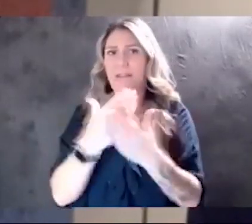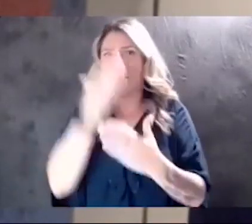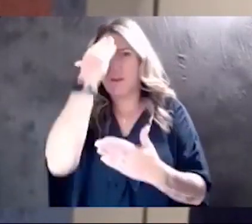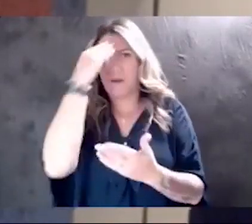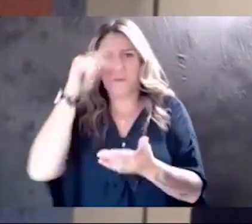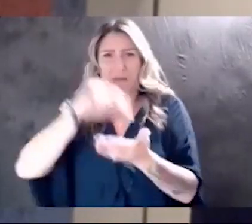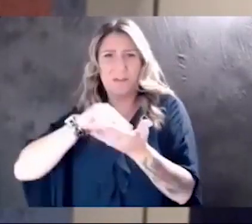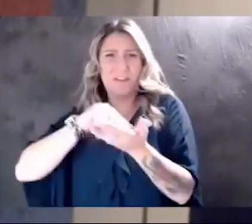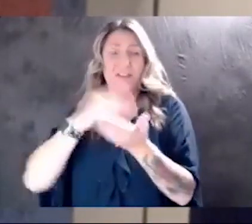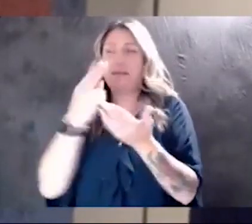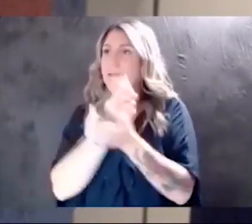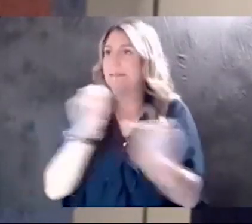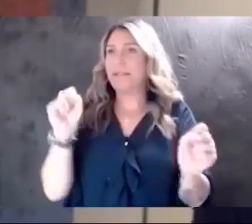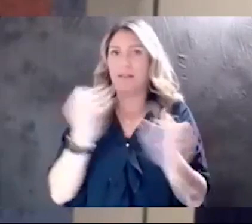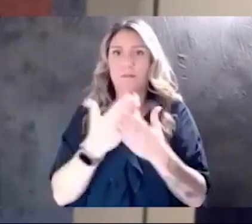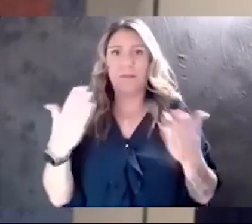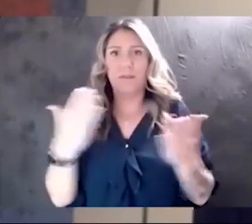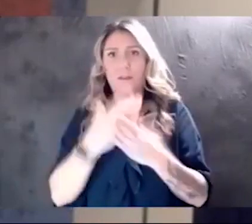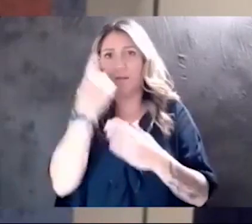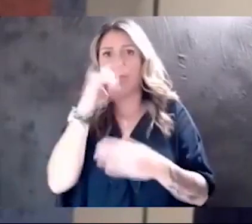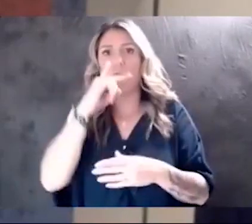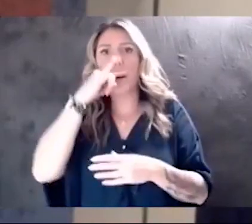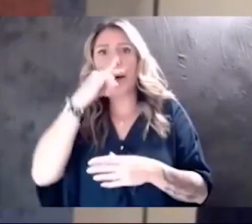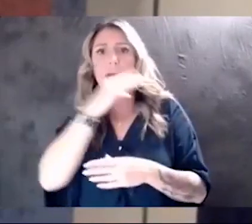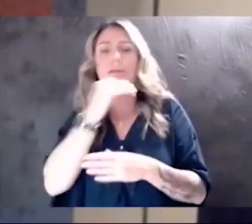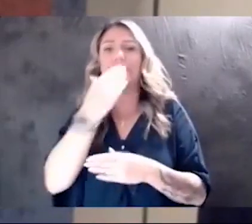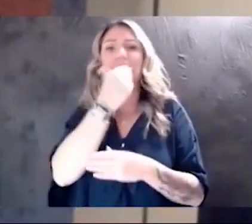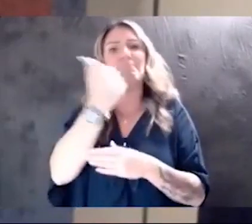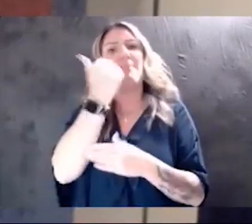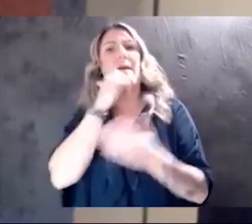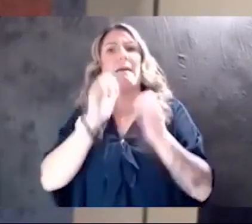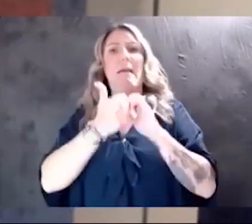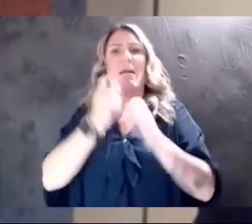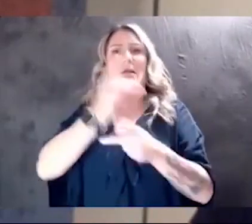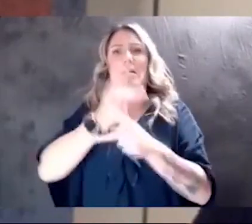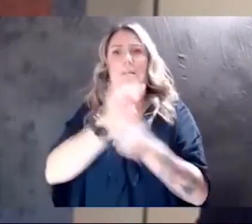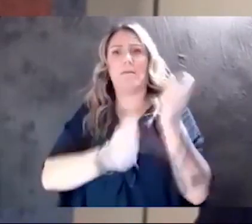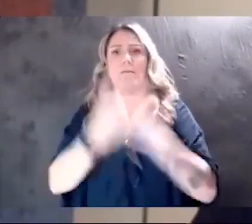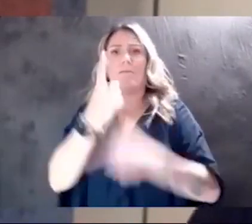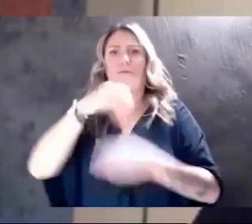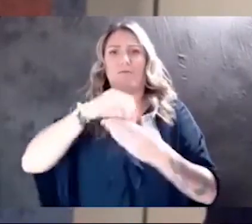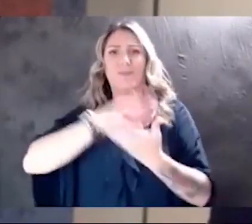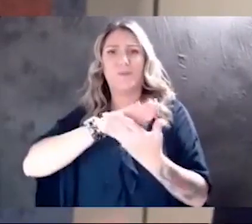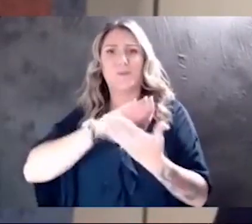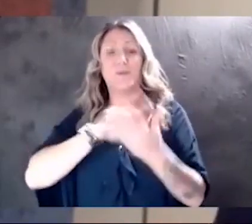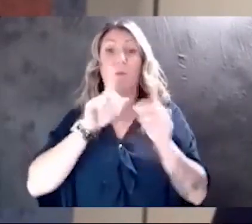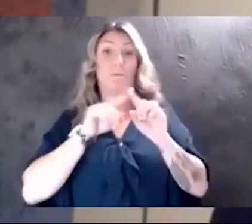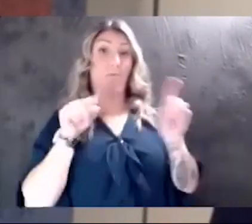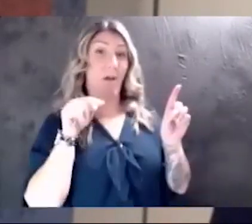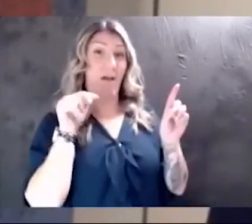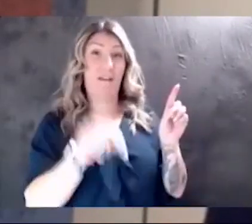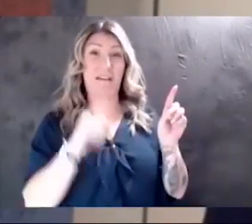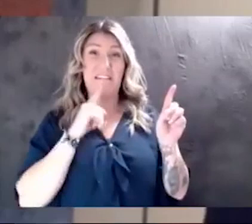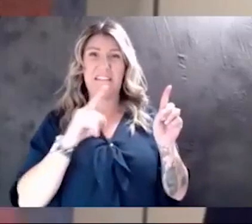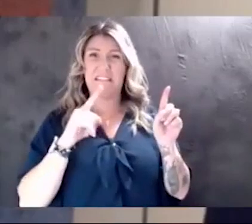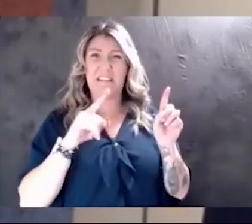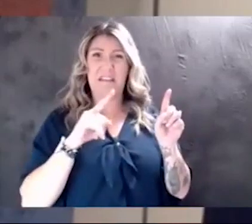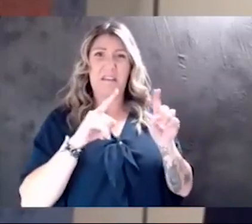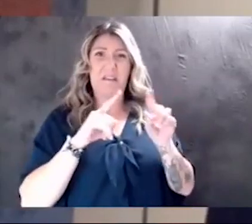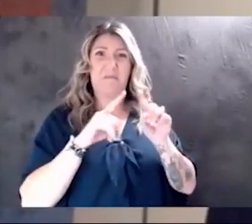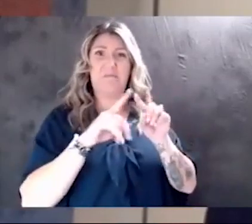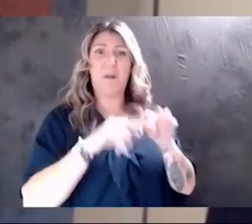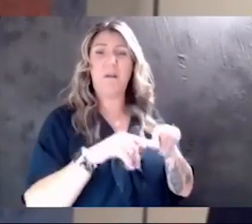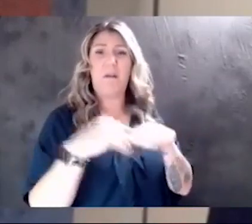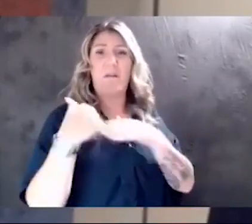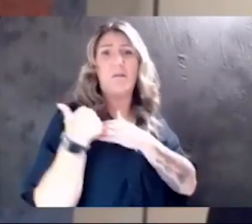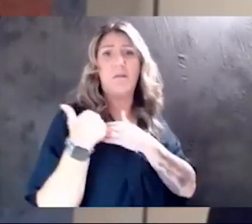is the safest thing for our kids and probably the best way to keep everybody in school. But do I put that on our teachers and our